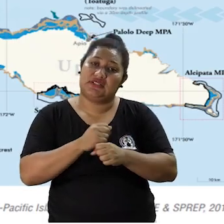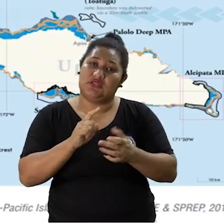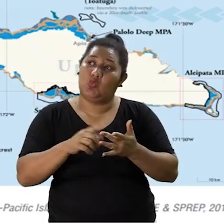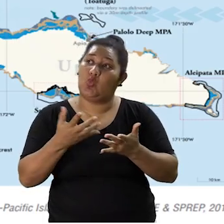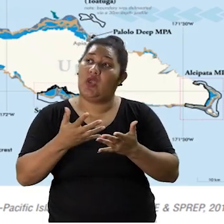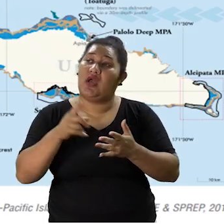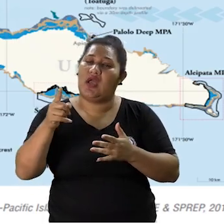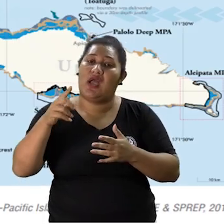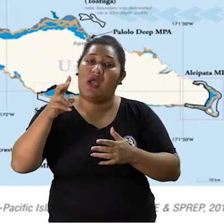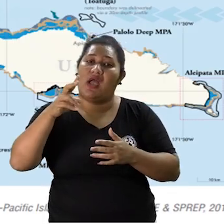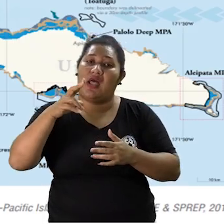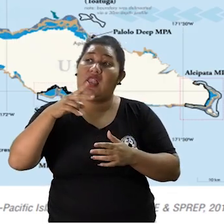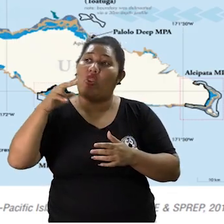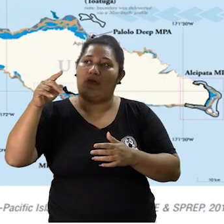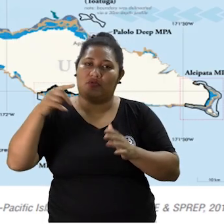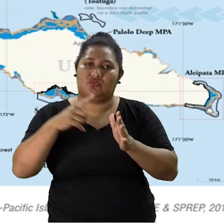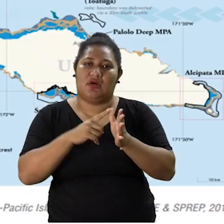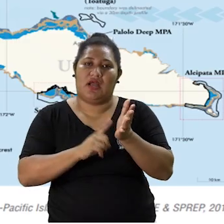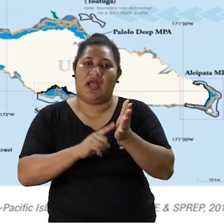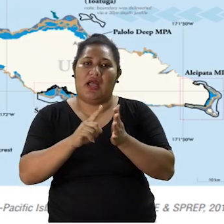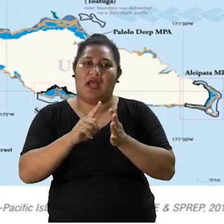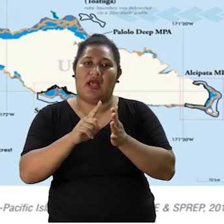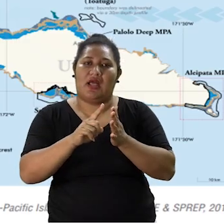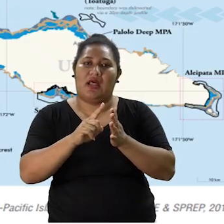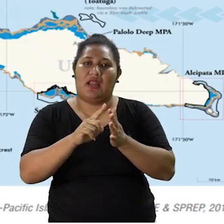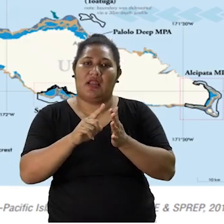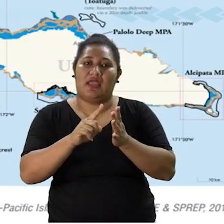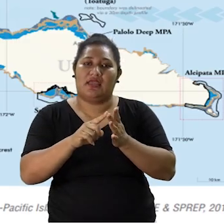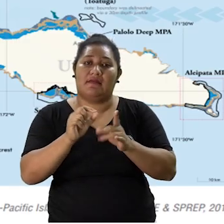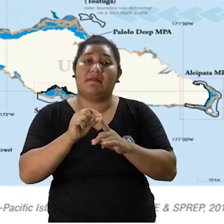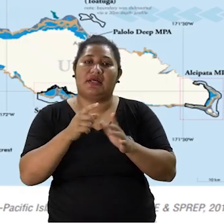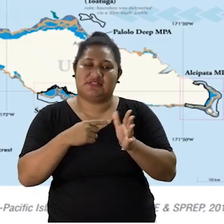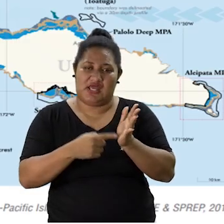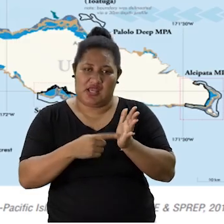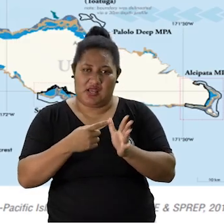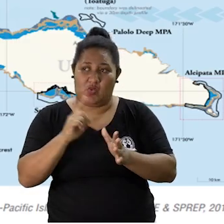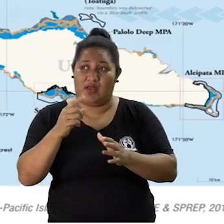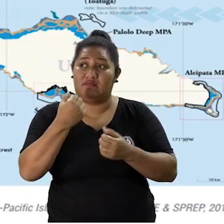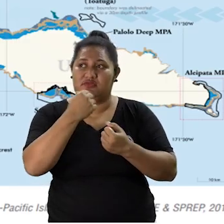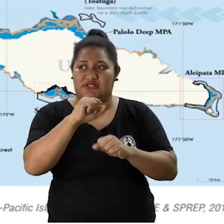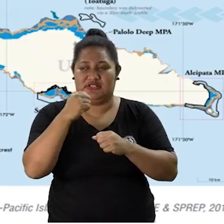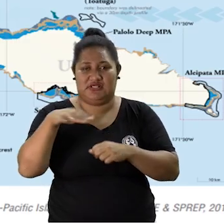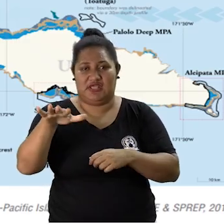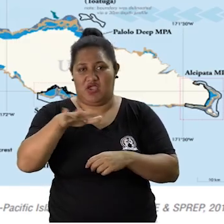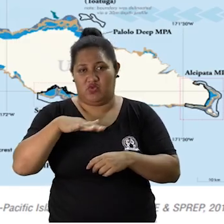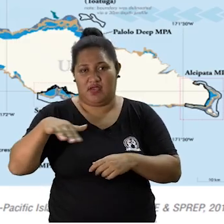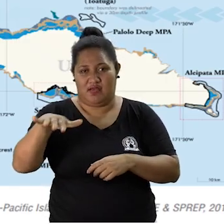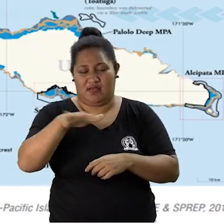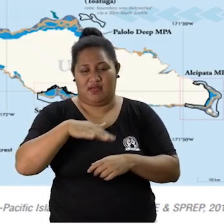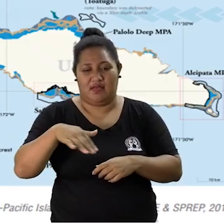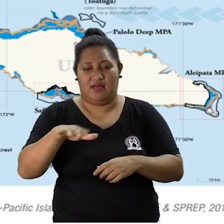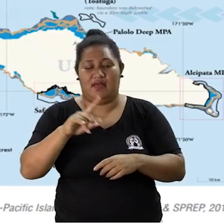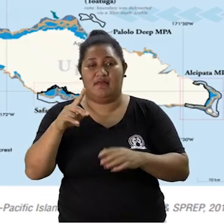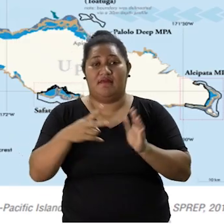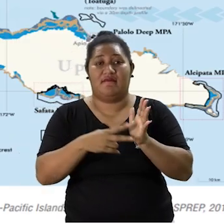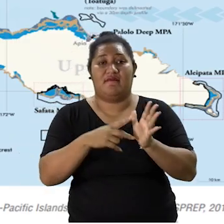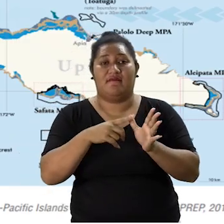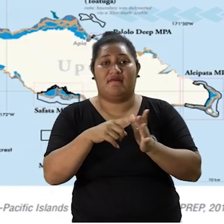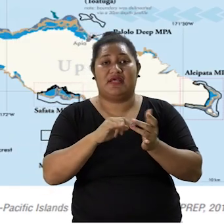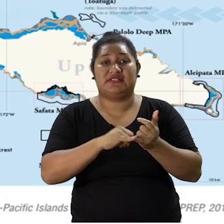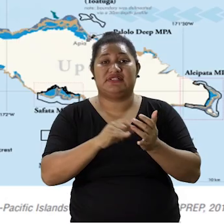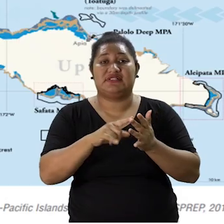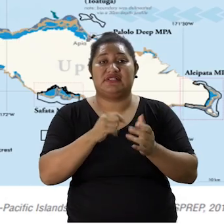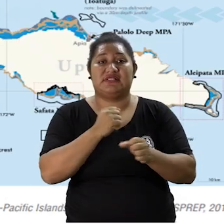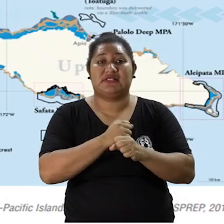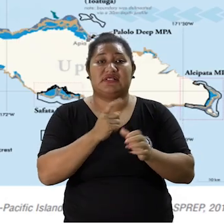iai whenala tu whaasao po le marine protected area. a part of vaisingano ia le